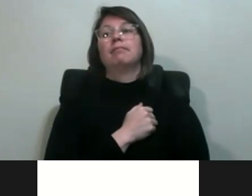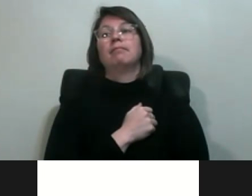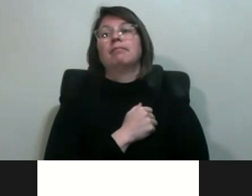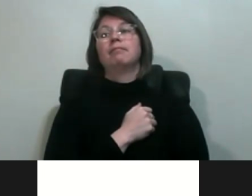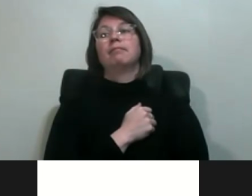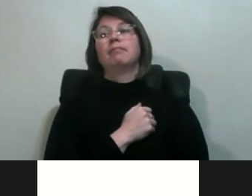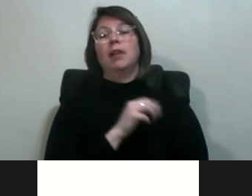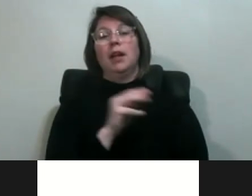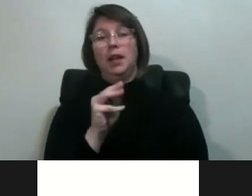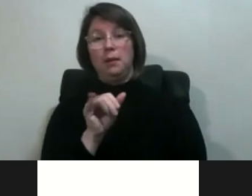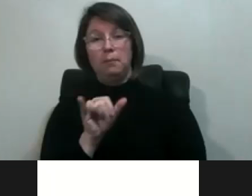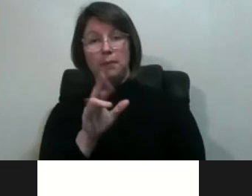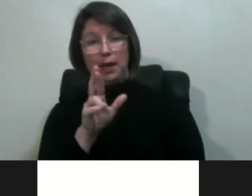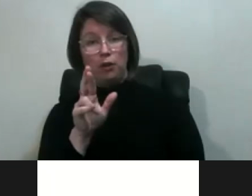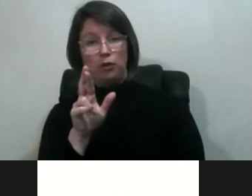Mary Gail,